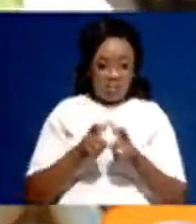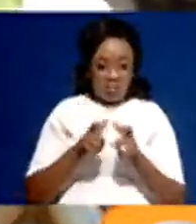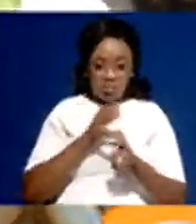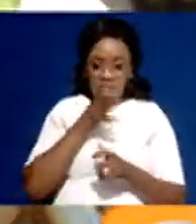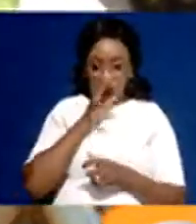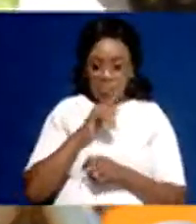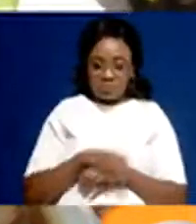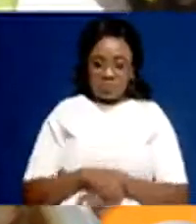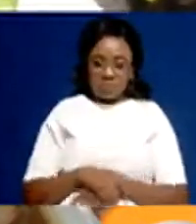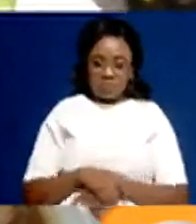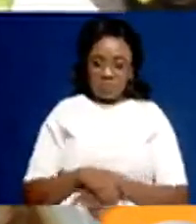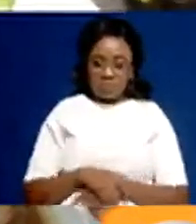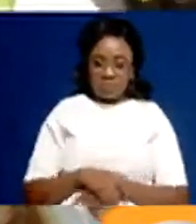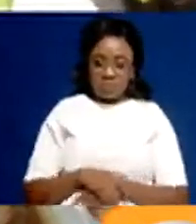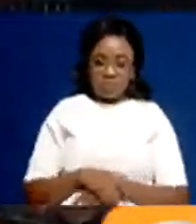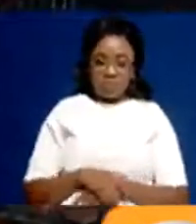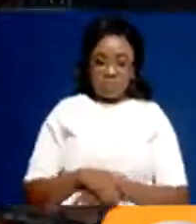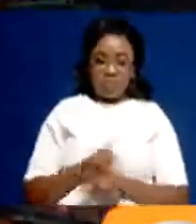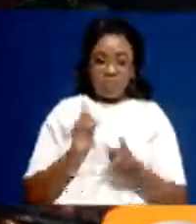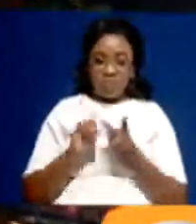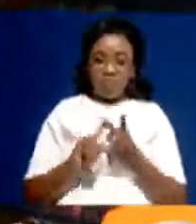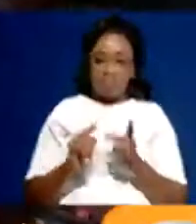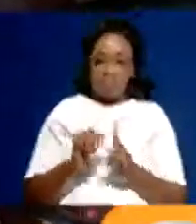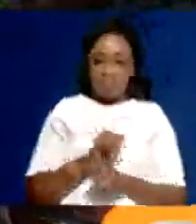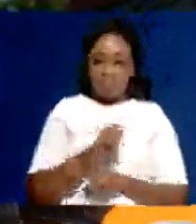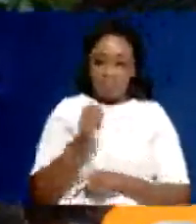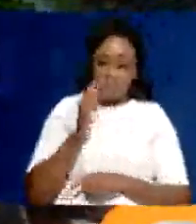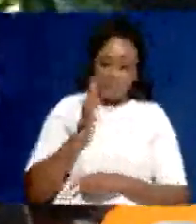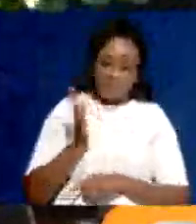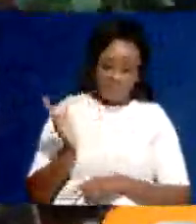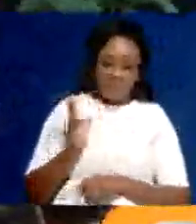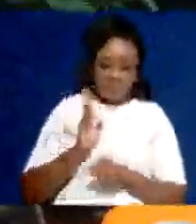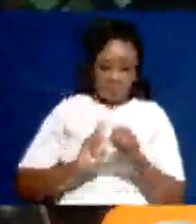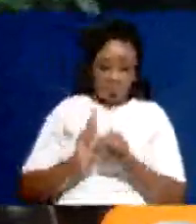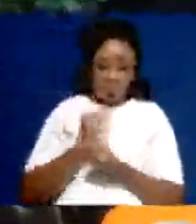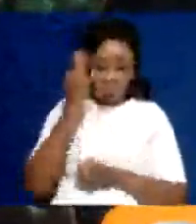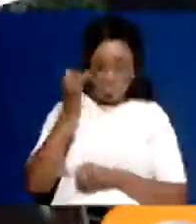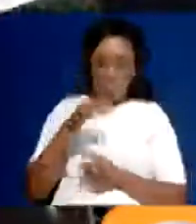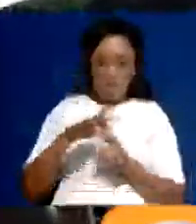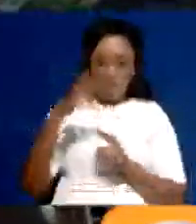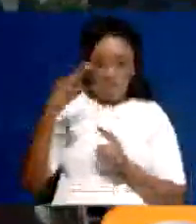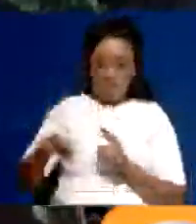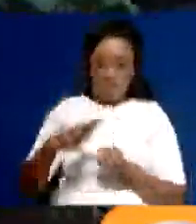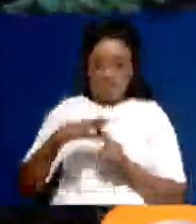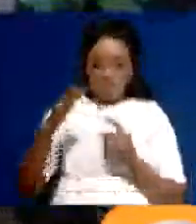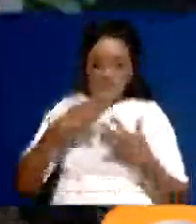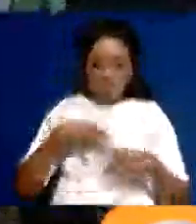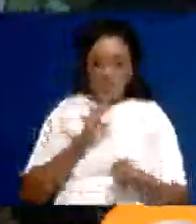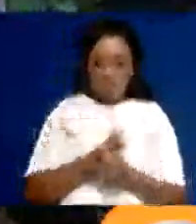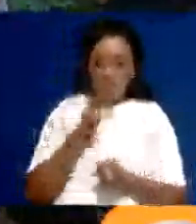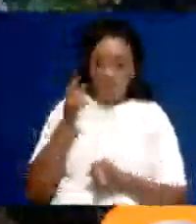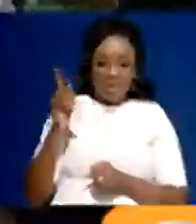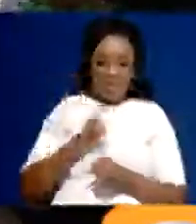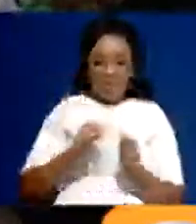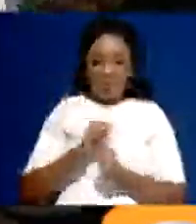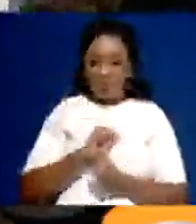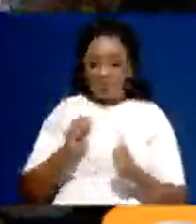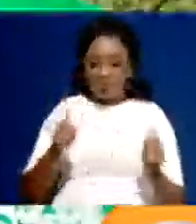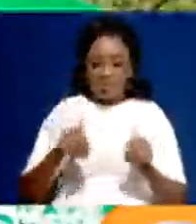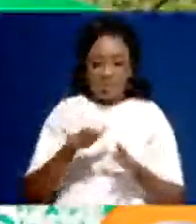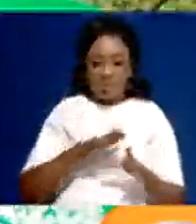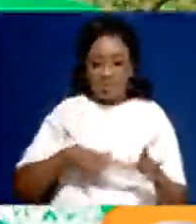usage. Cone gardens are also being used to address the increasing demand for vegetables as they take advantage of space